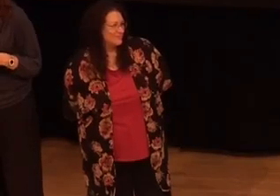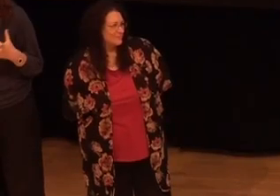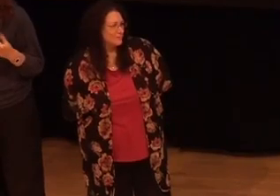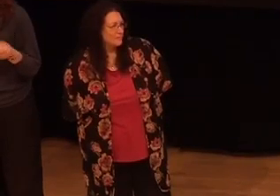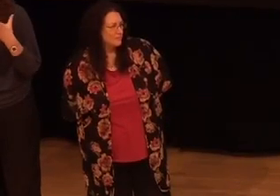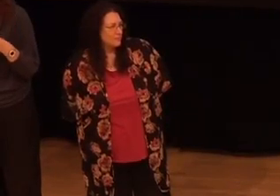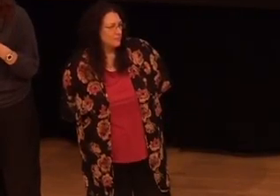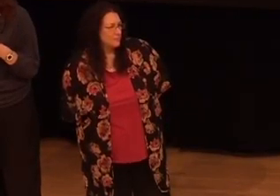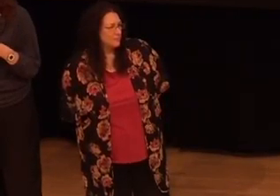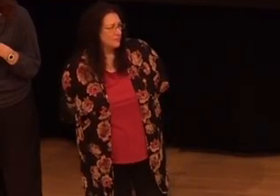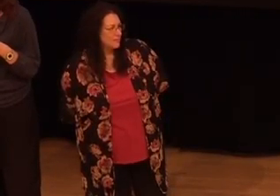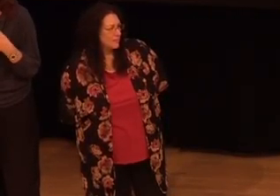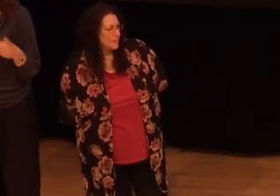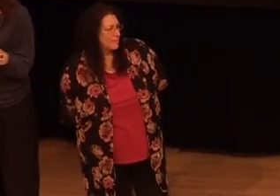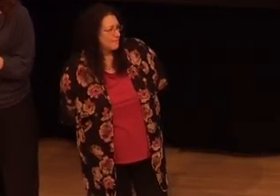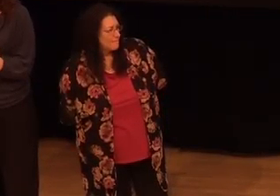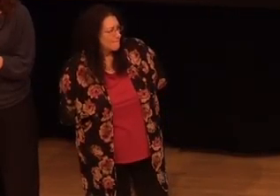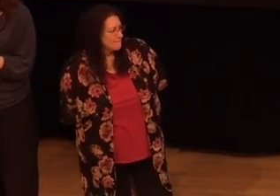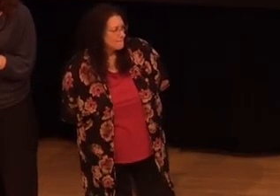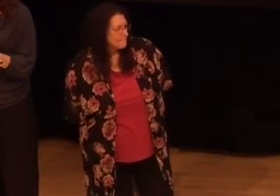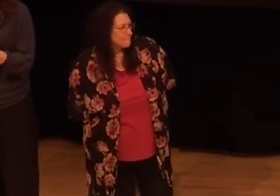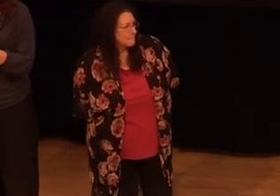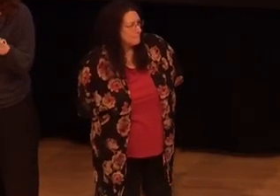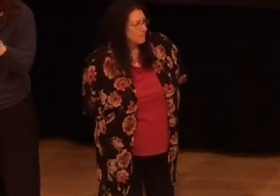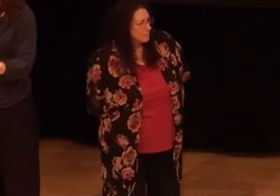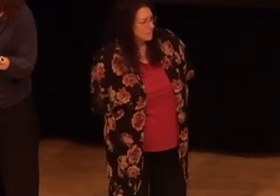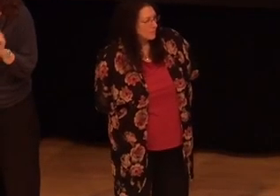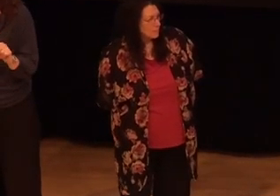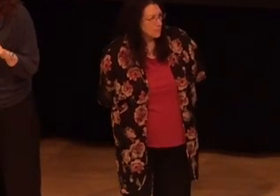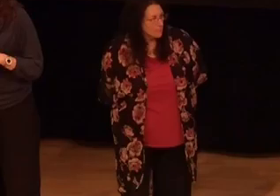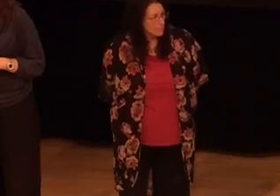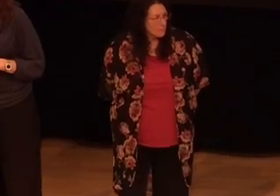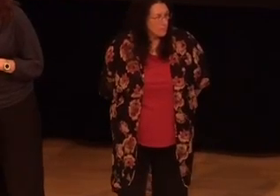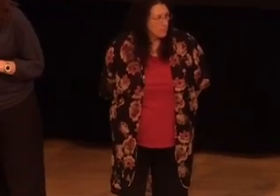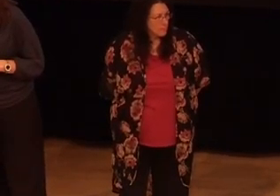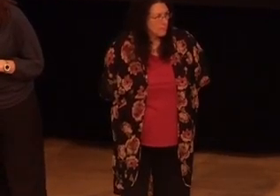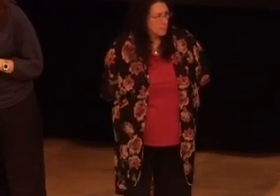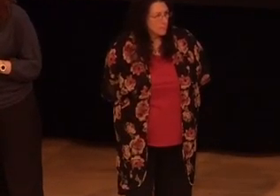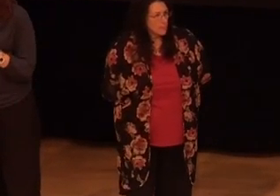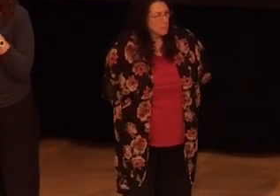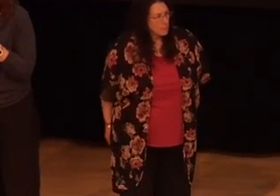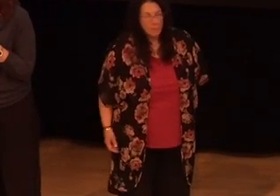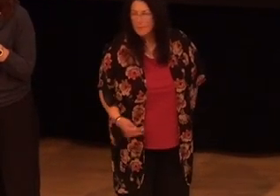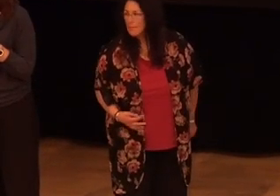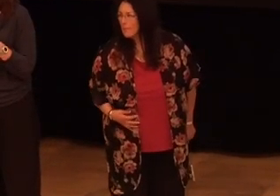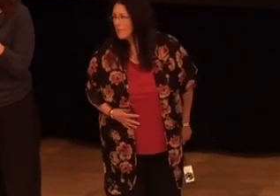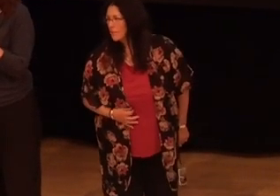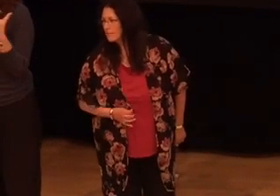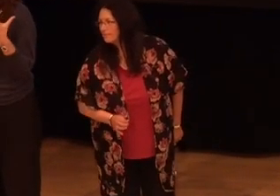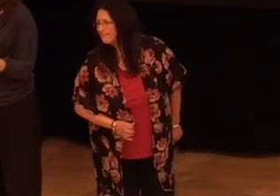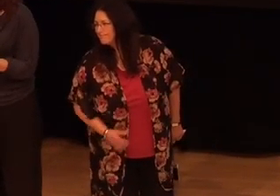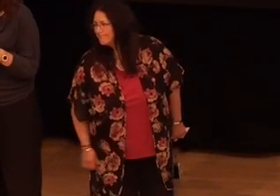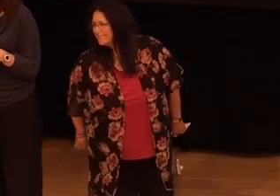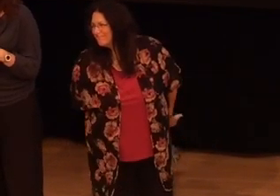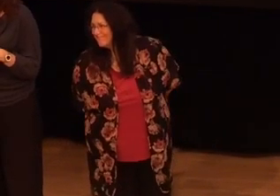as possible. But not everyone's in a university. So we, you know, the first opportunity is for individuals just to buy a ticket, come and see